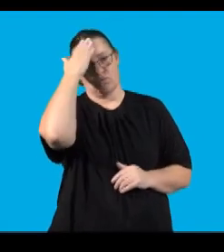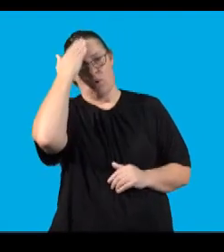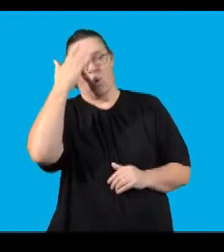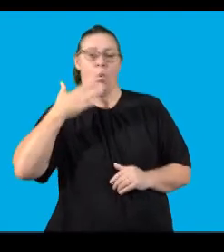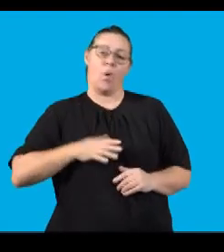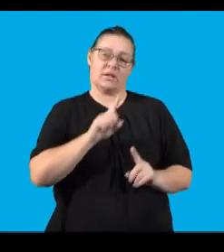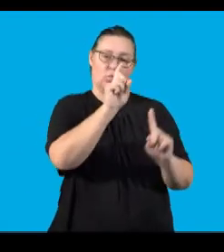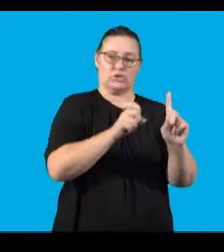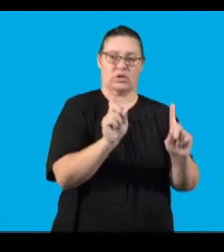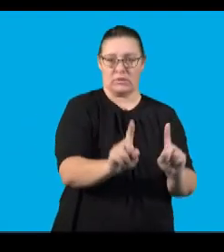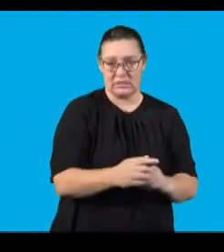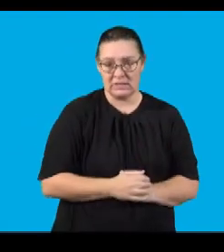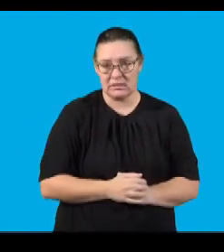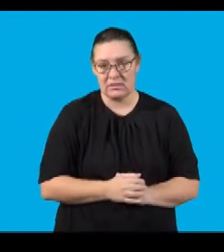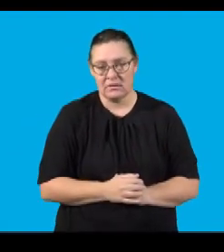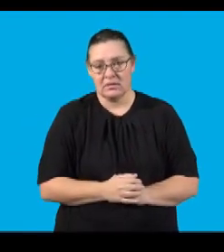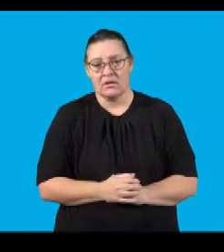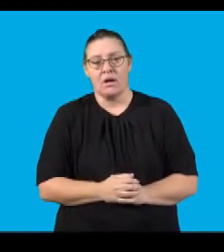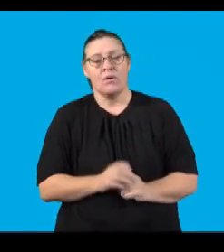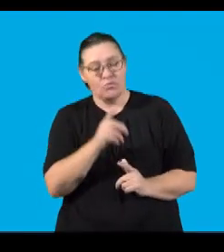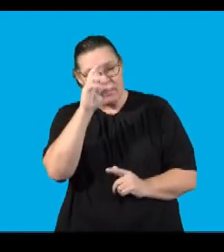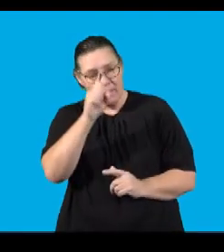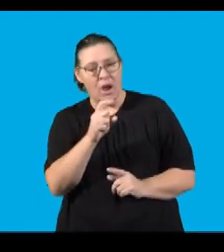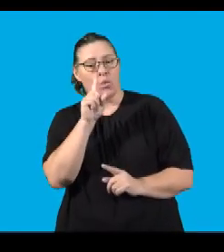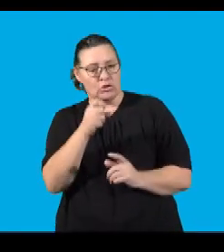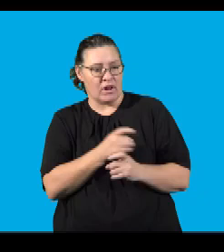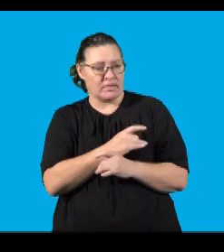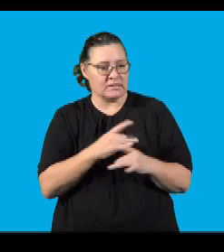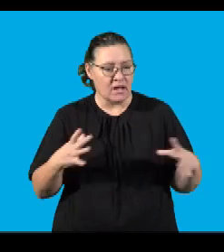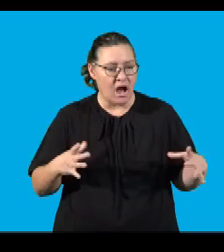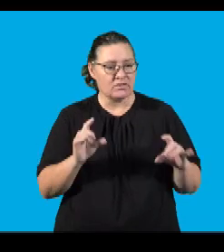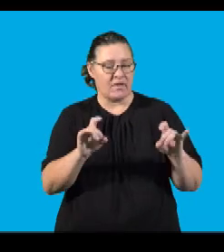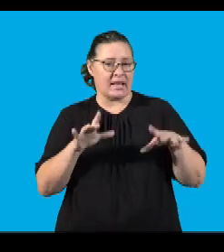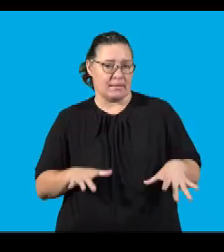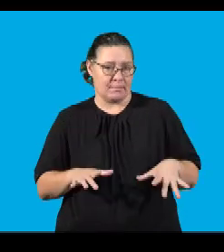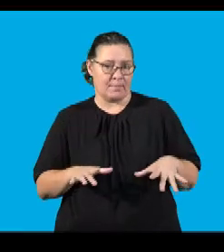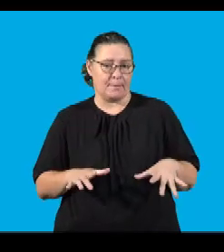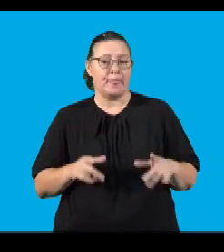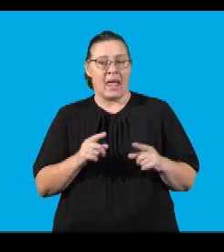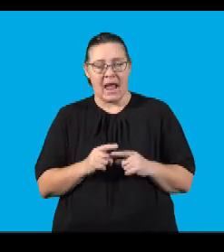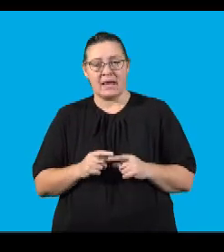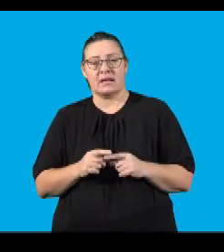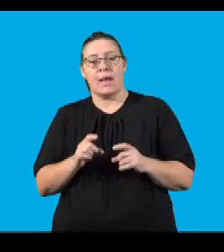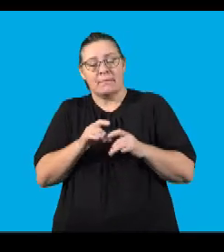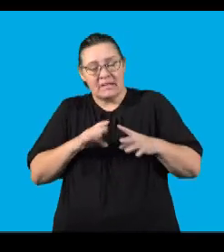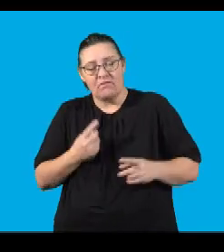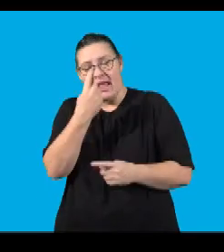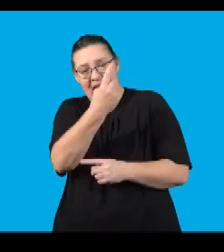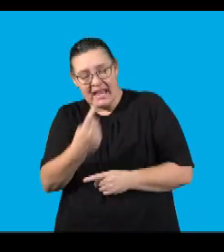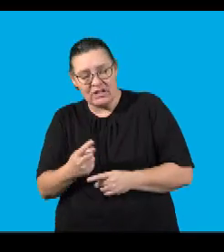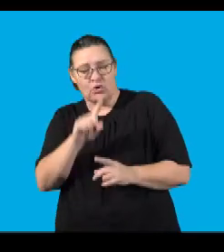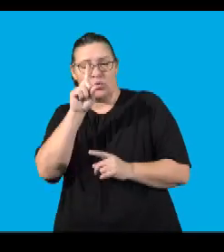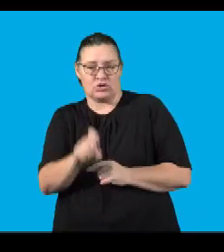that you know what a question is asking. Remember that there are questions at the beginning of the exam paper, at the beginning of